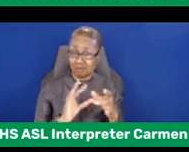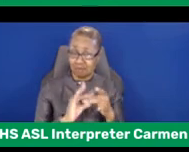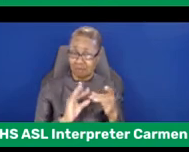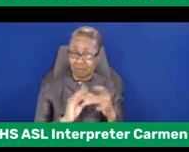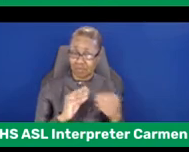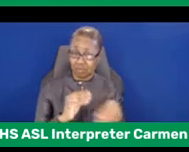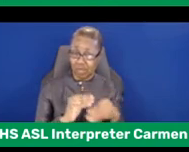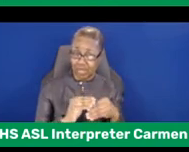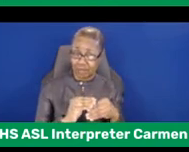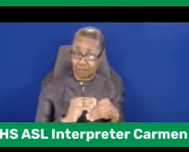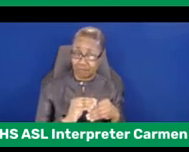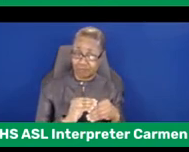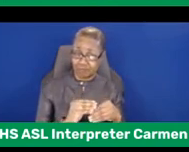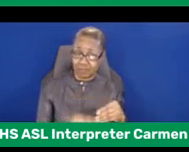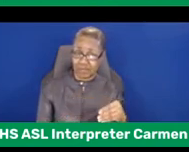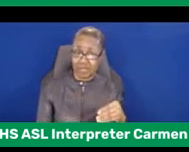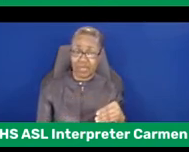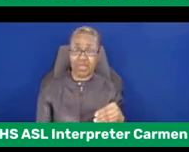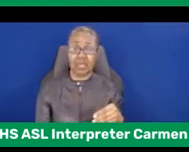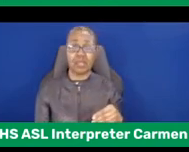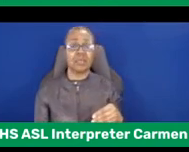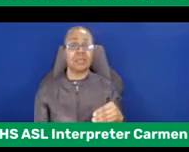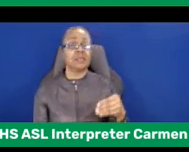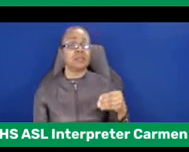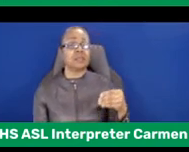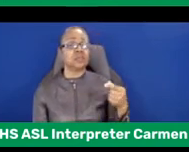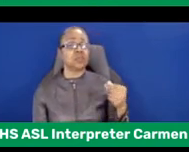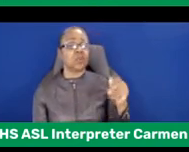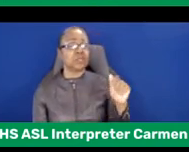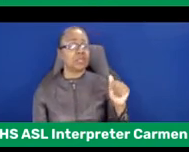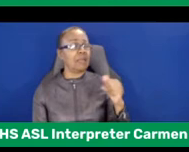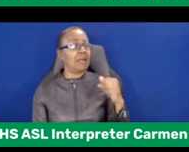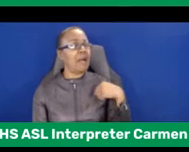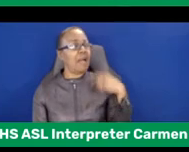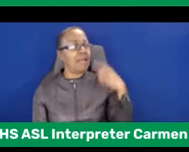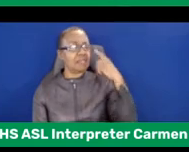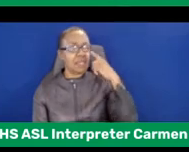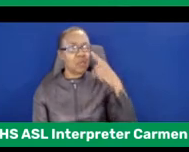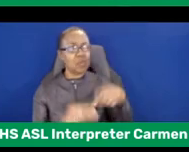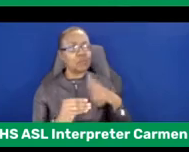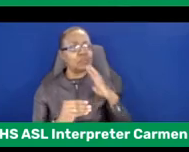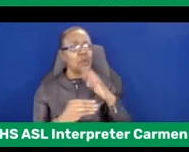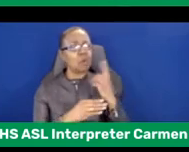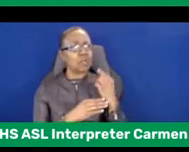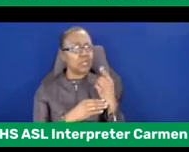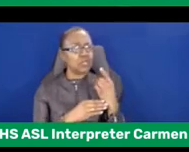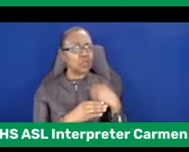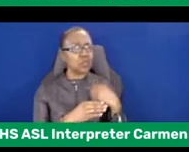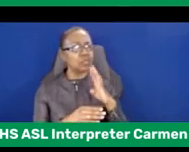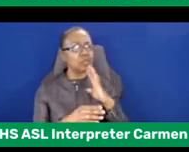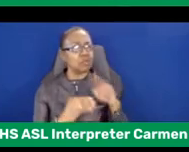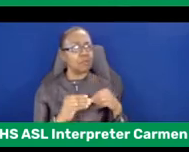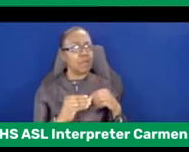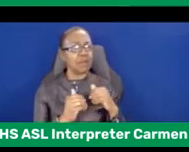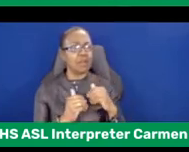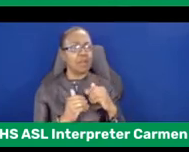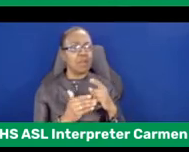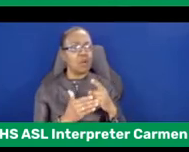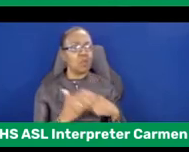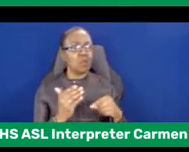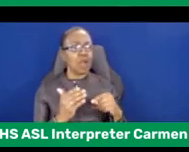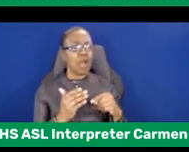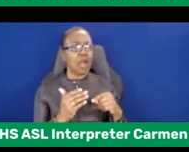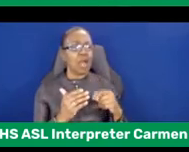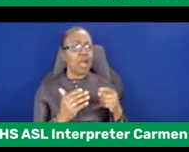Yeah. I think, you know, a lot of us, when we spoke last year, we were talking about the ways in which, what were our touch points in the